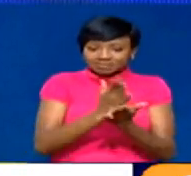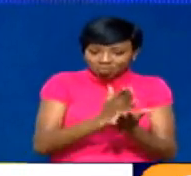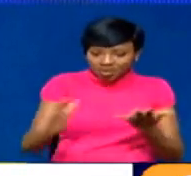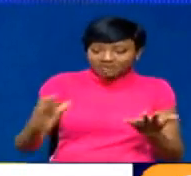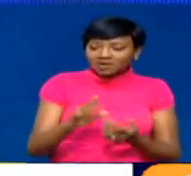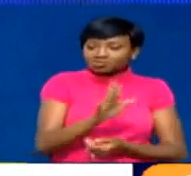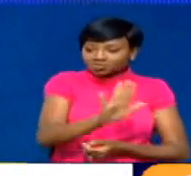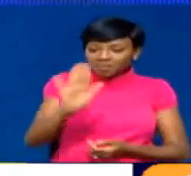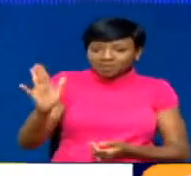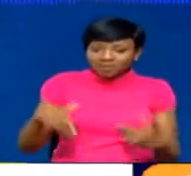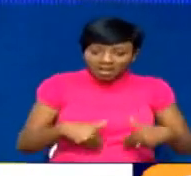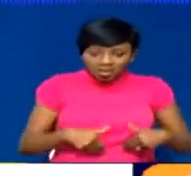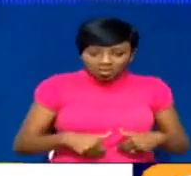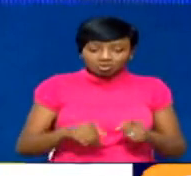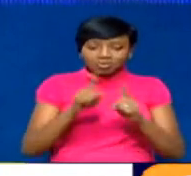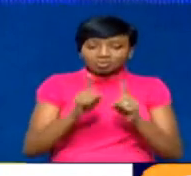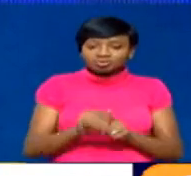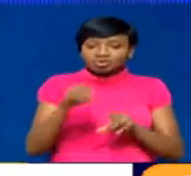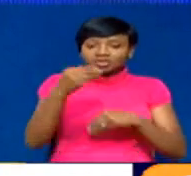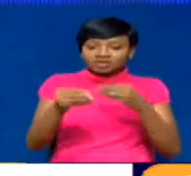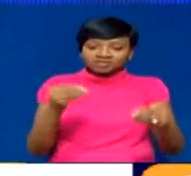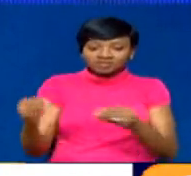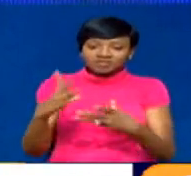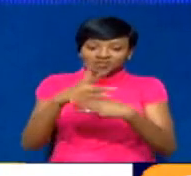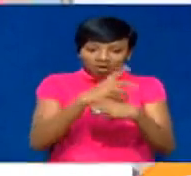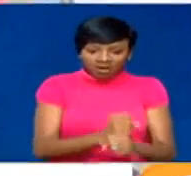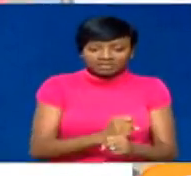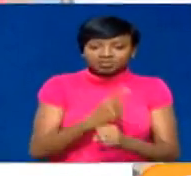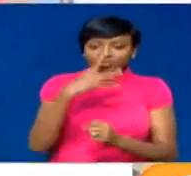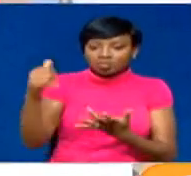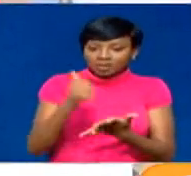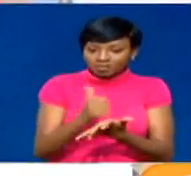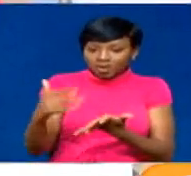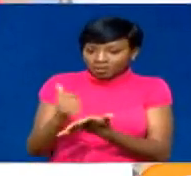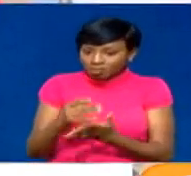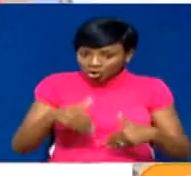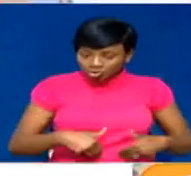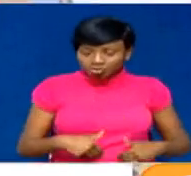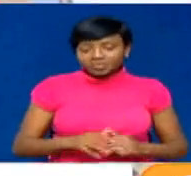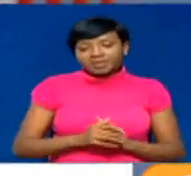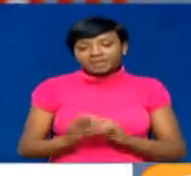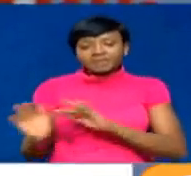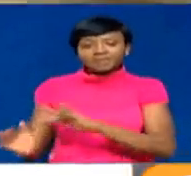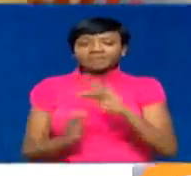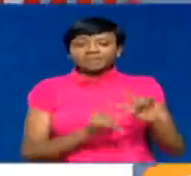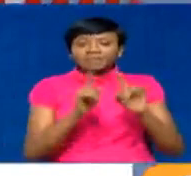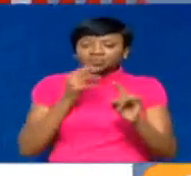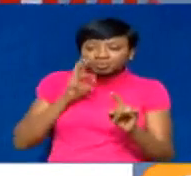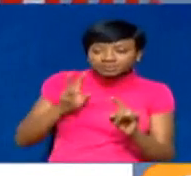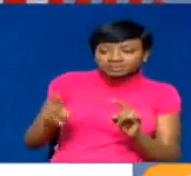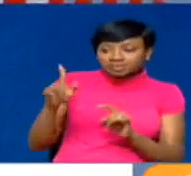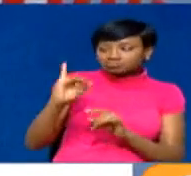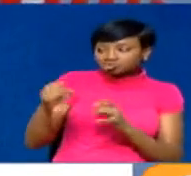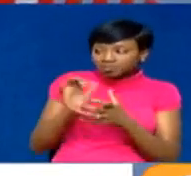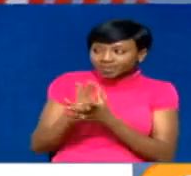enterprises and tax incentives to organizations that employ the youth. Building on the successes of the Jubilee regime on access to